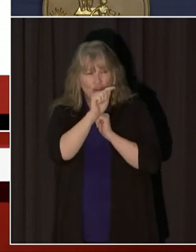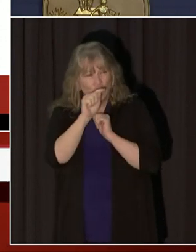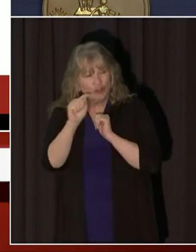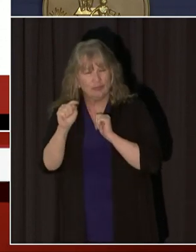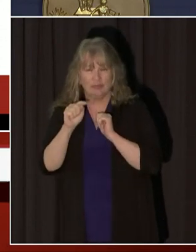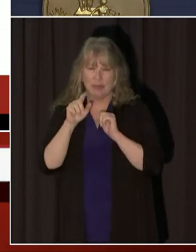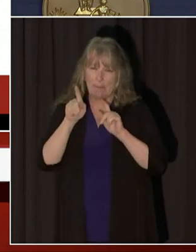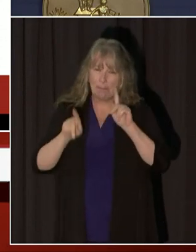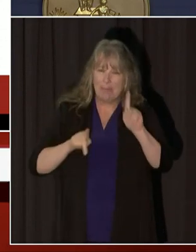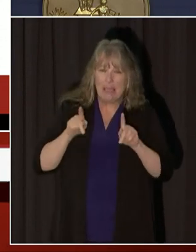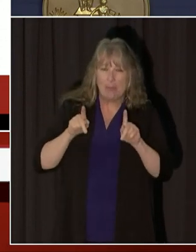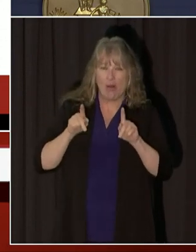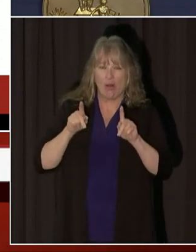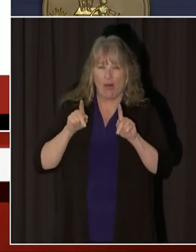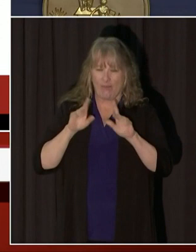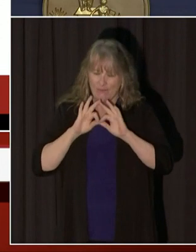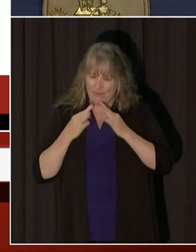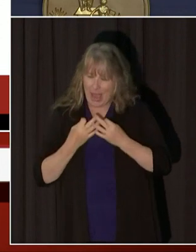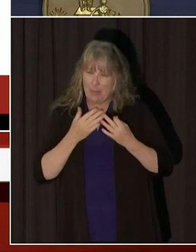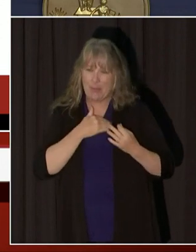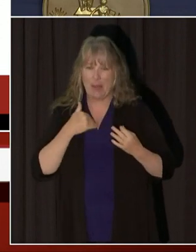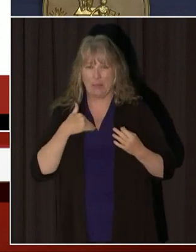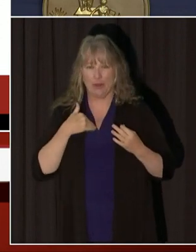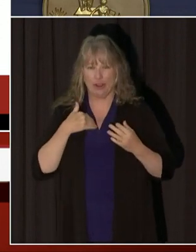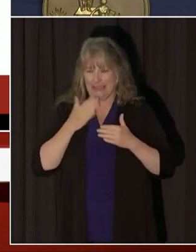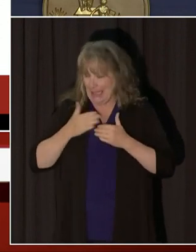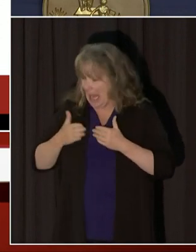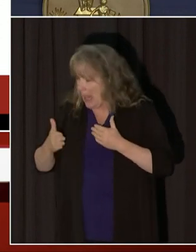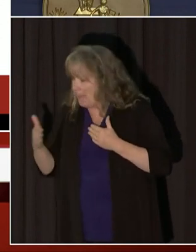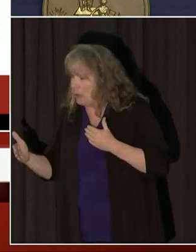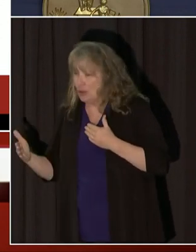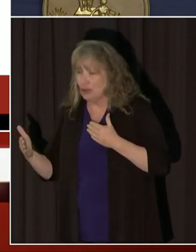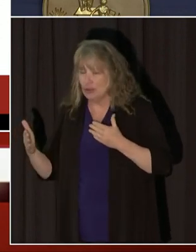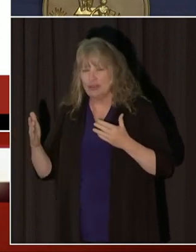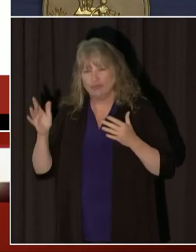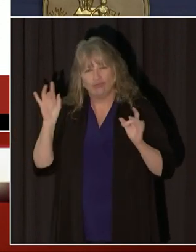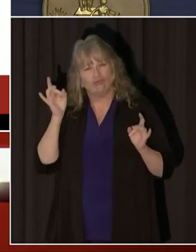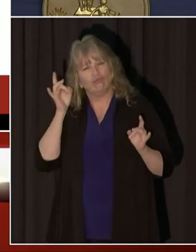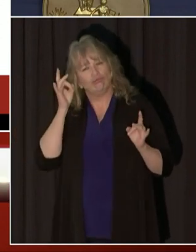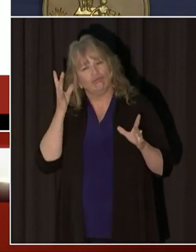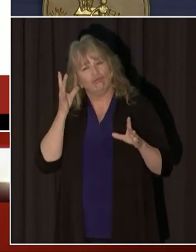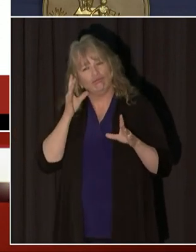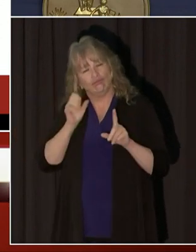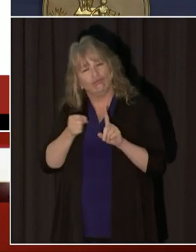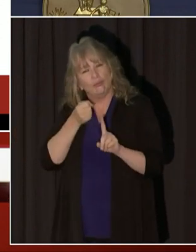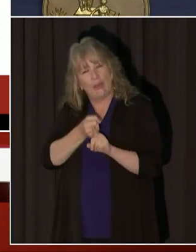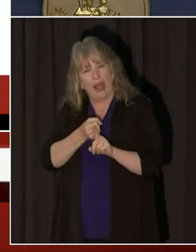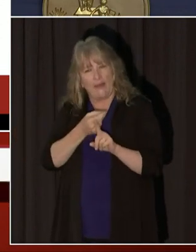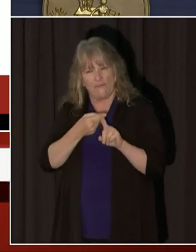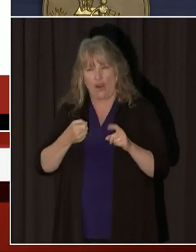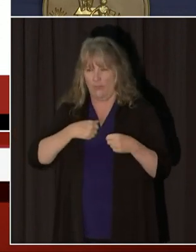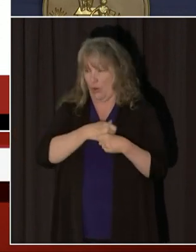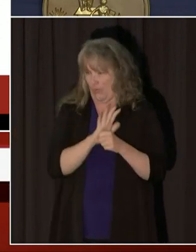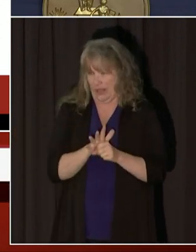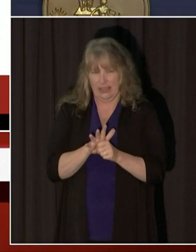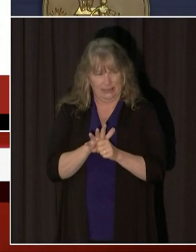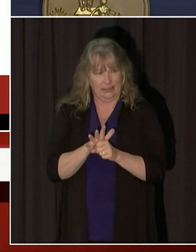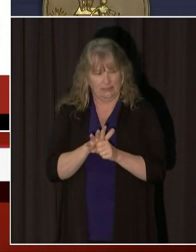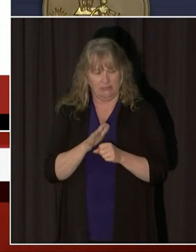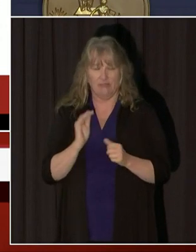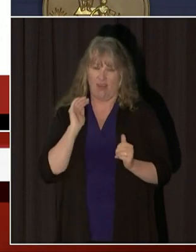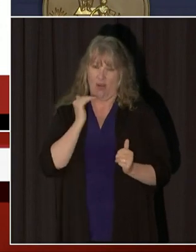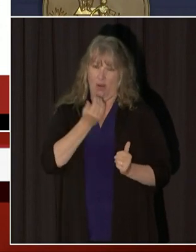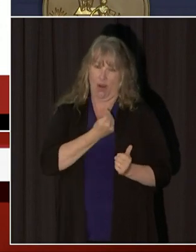families that have been tragically affected by this virus. And so our thoughts